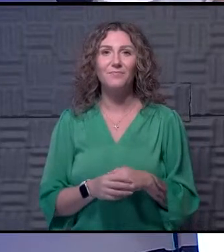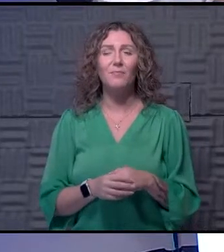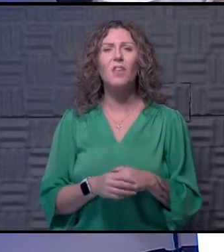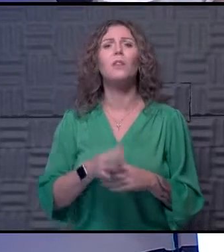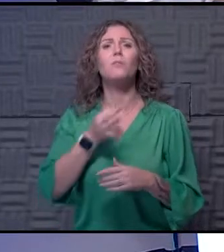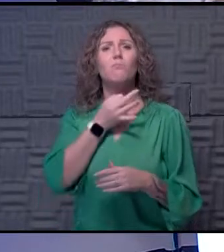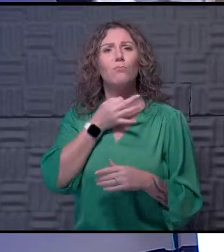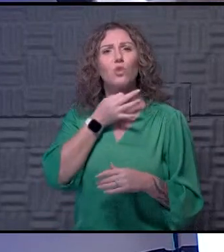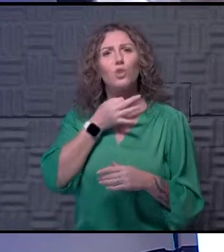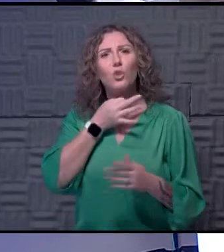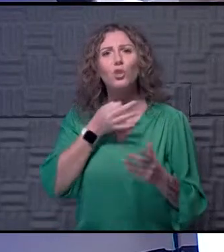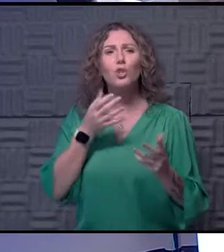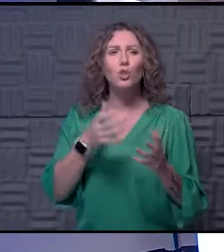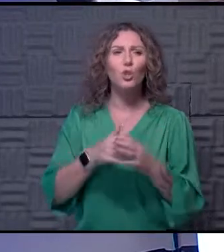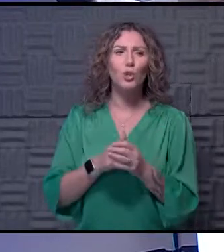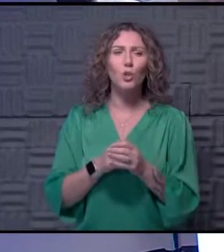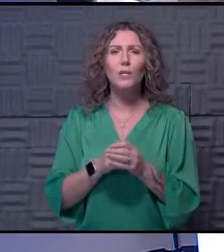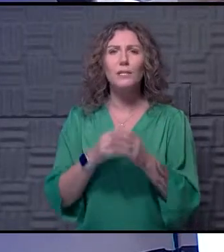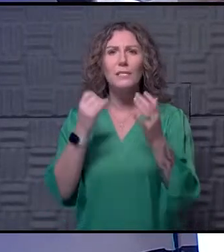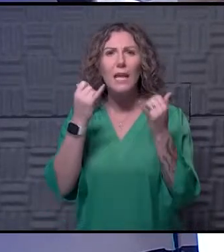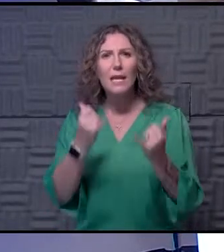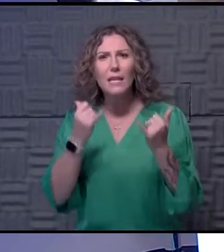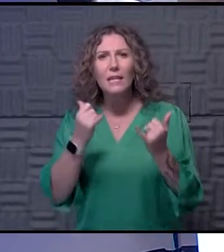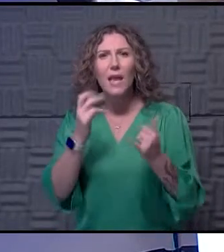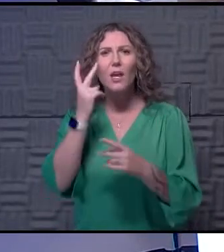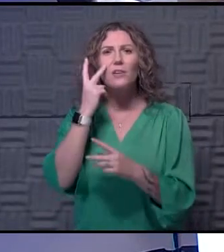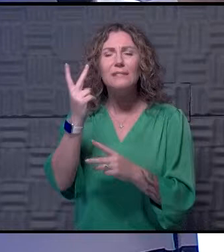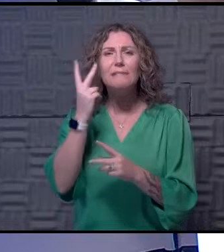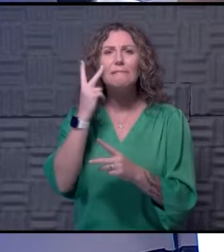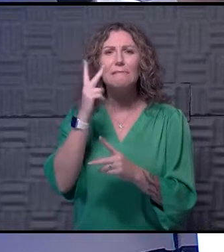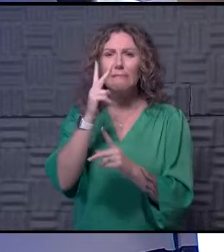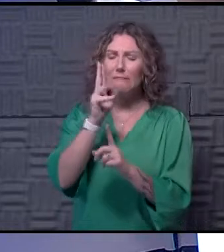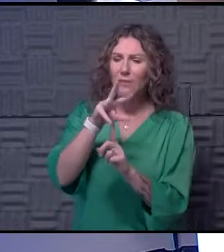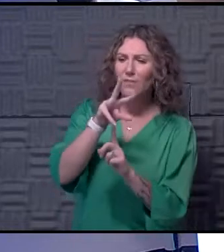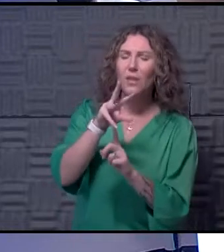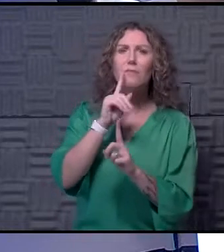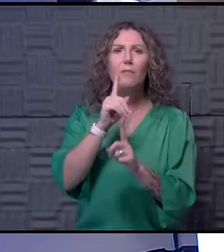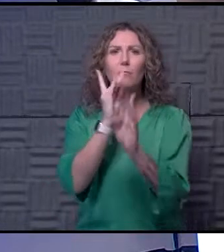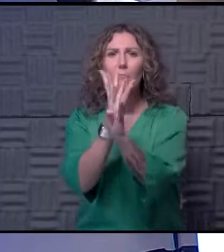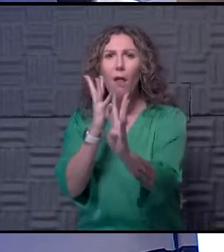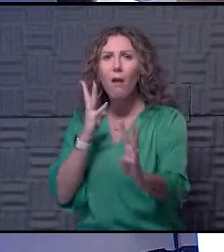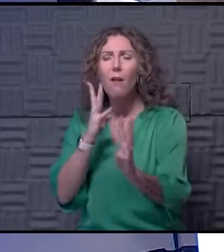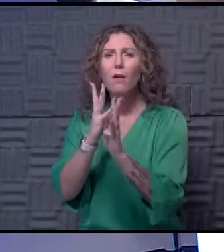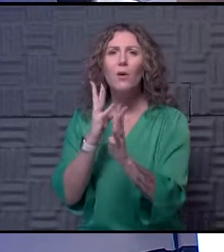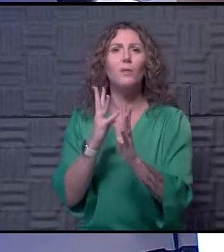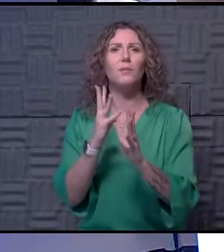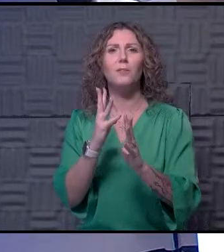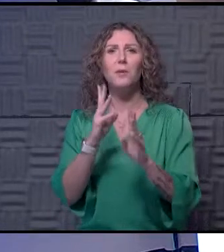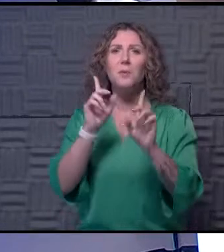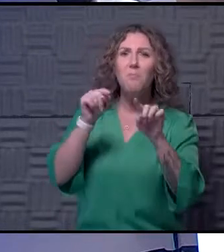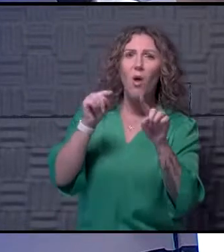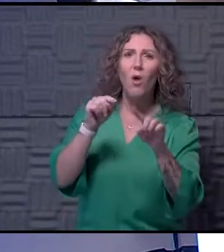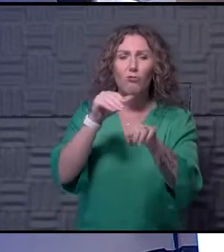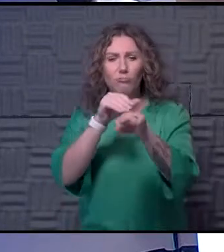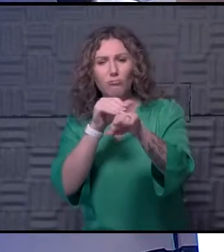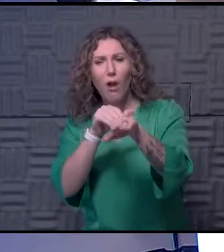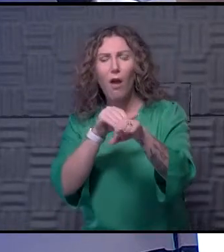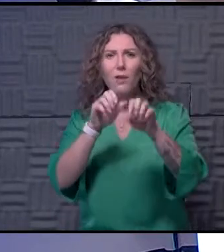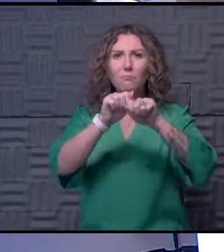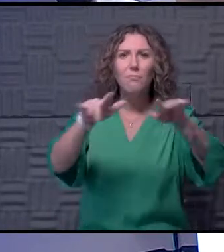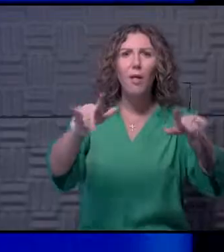Curious about, now that, you know, we've all seen this video, people were lined up in Michigan watching the Pfizer vaccines go into trucks and go onto